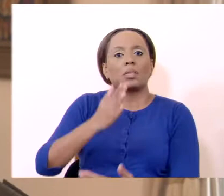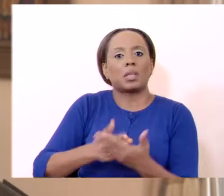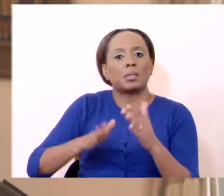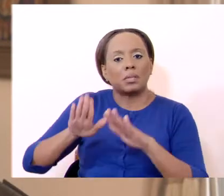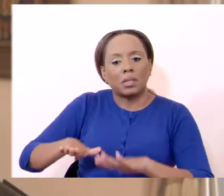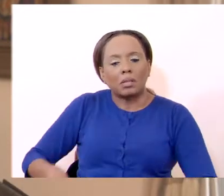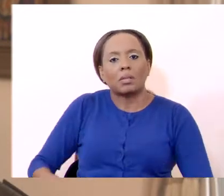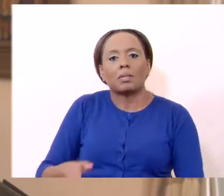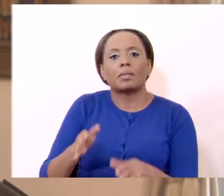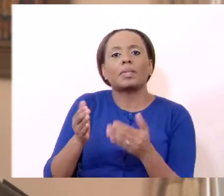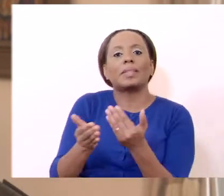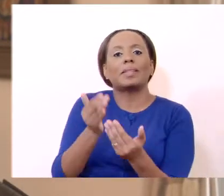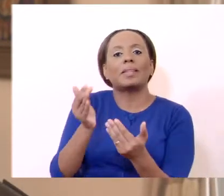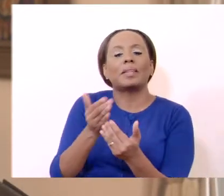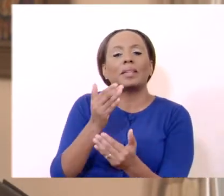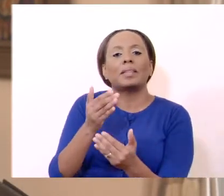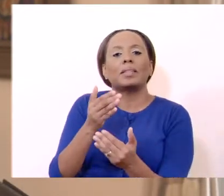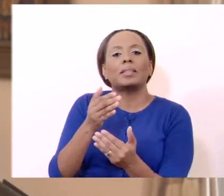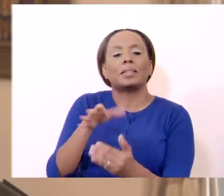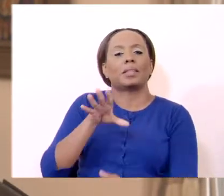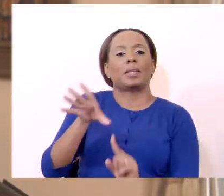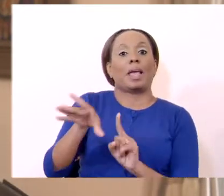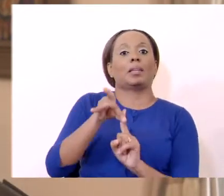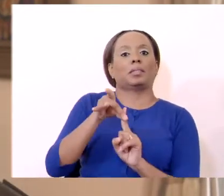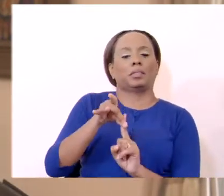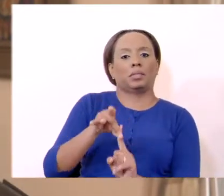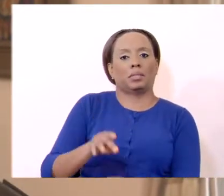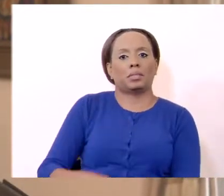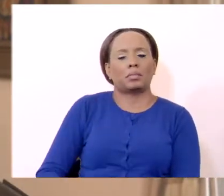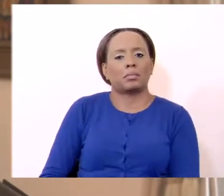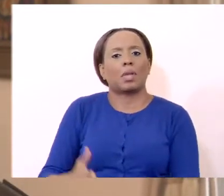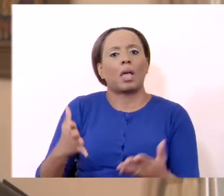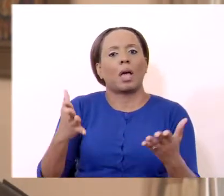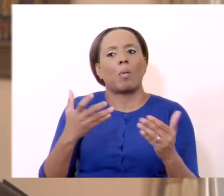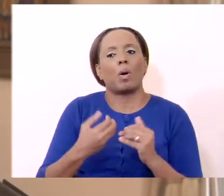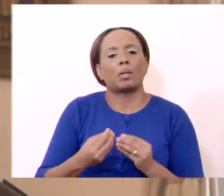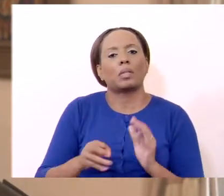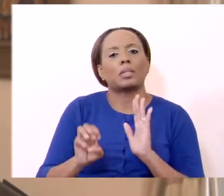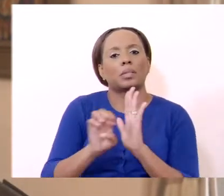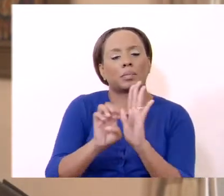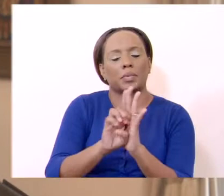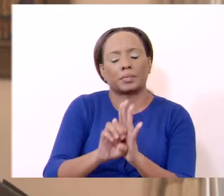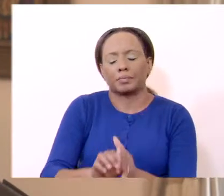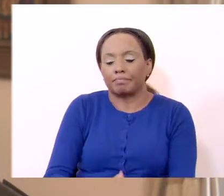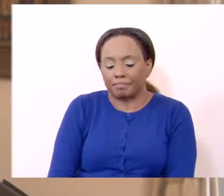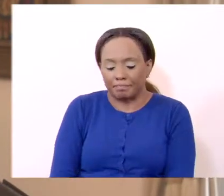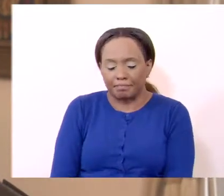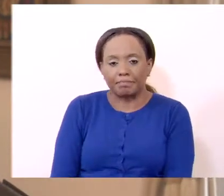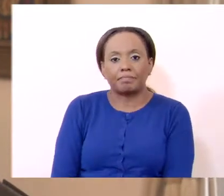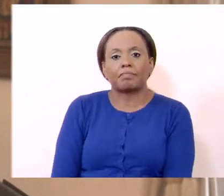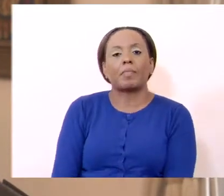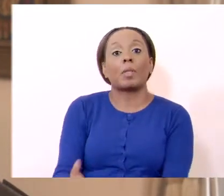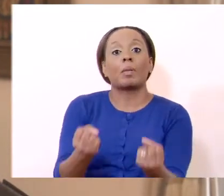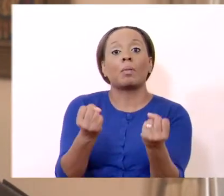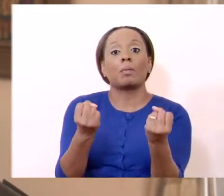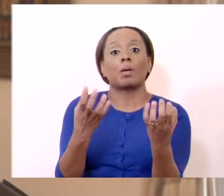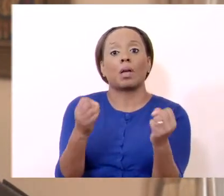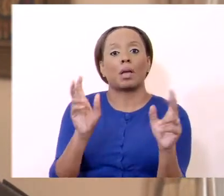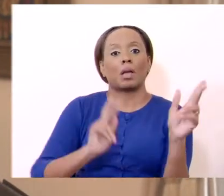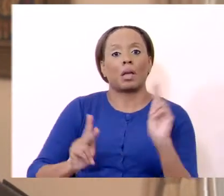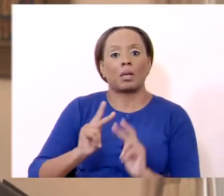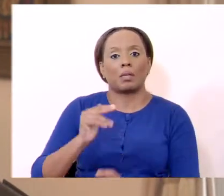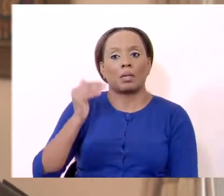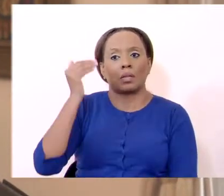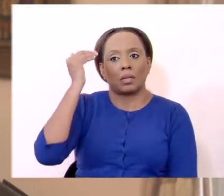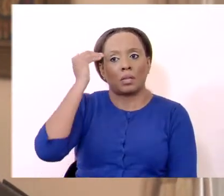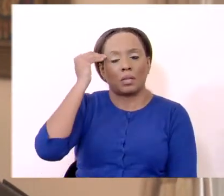vulnerable. As an example for better understanding, I think many people are aware of rheumatic